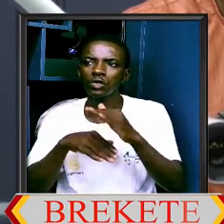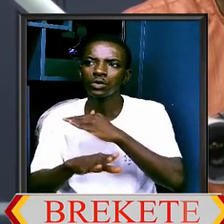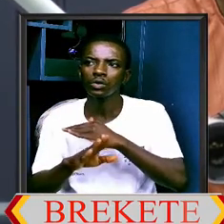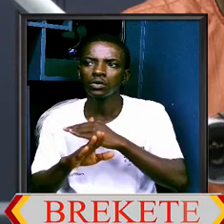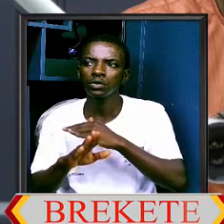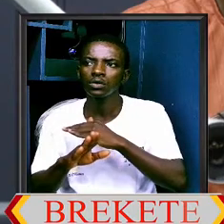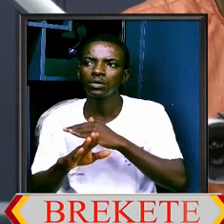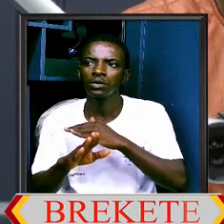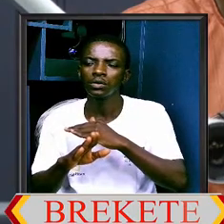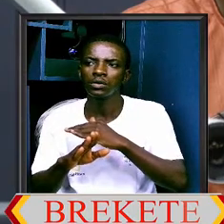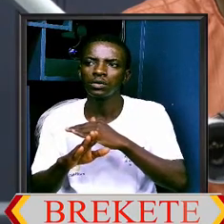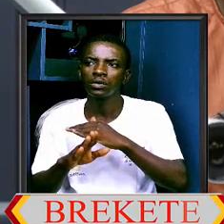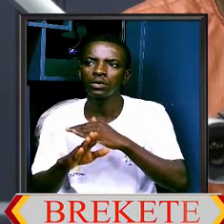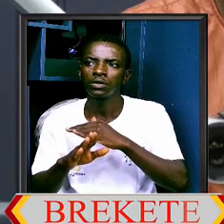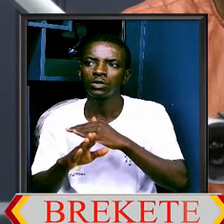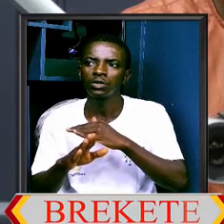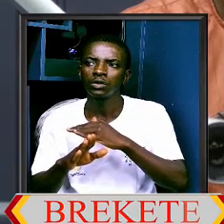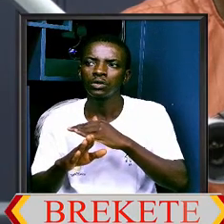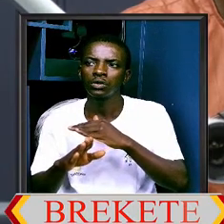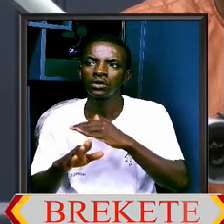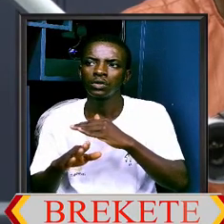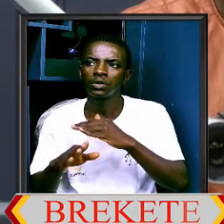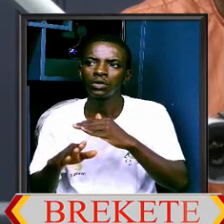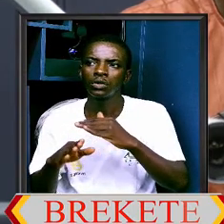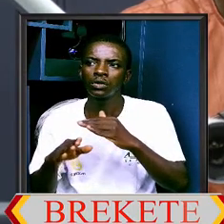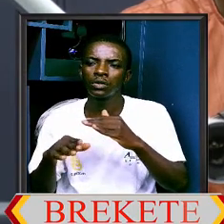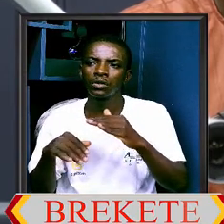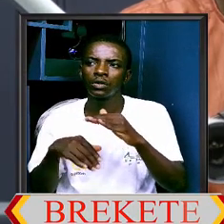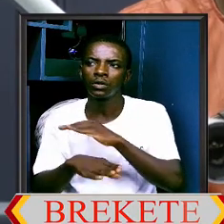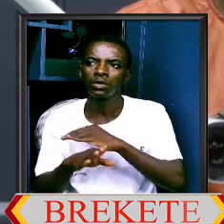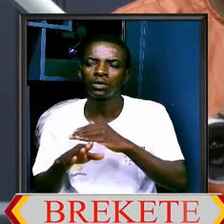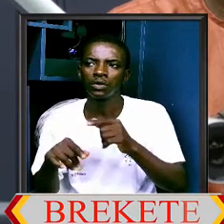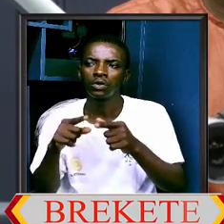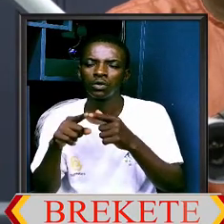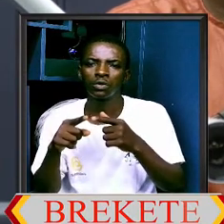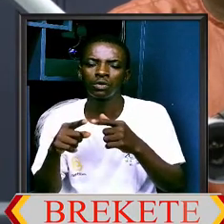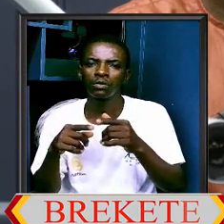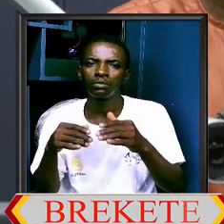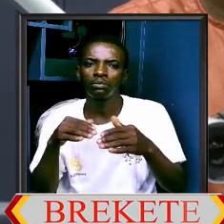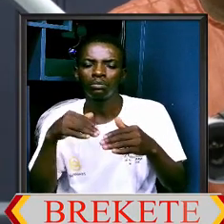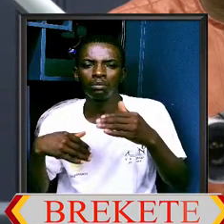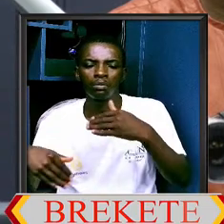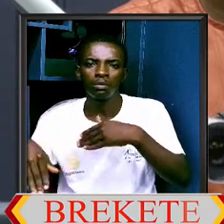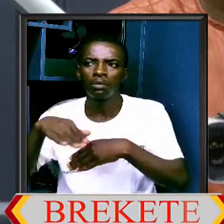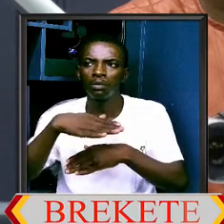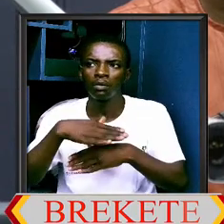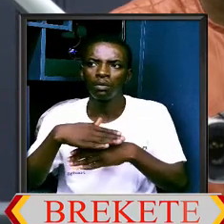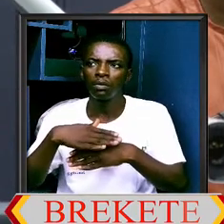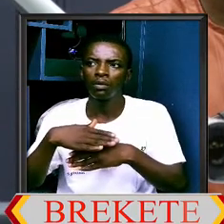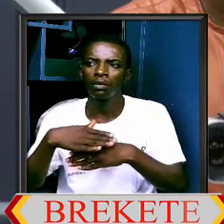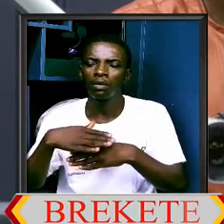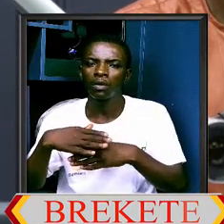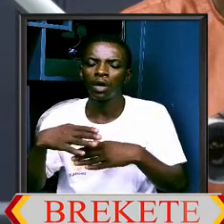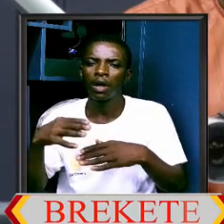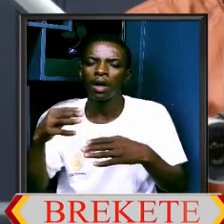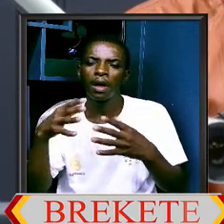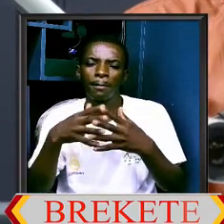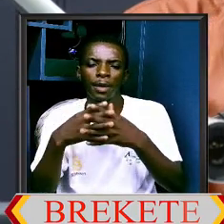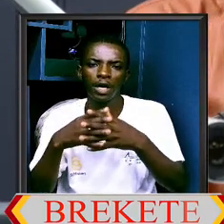under the bridge instead of going straight to Lugbe. They come and follow back of American Embassy.